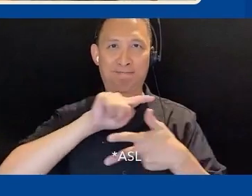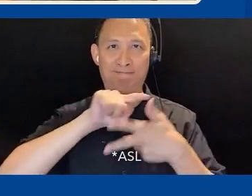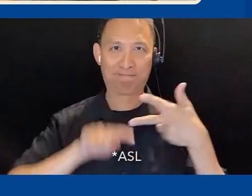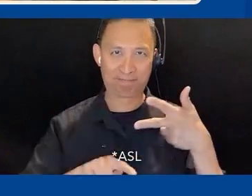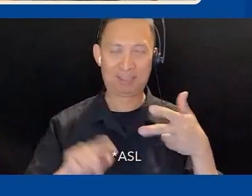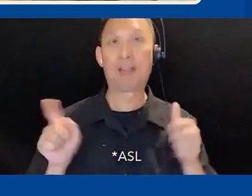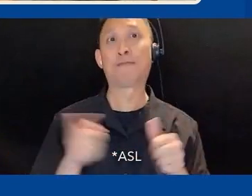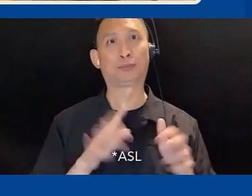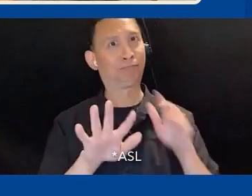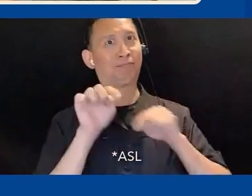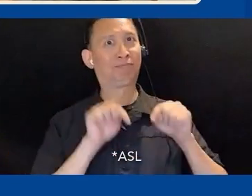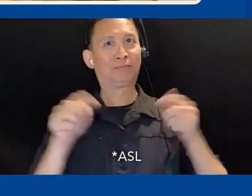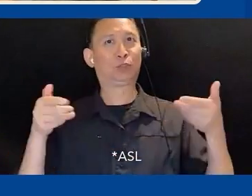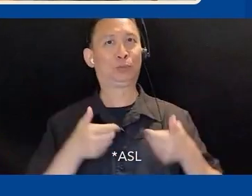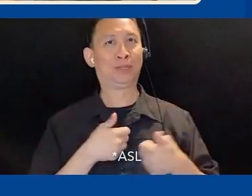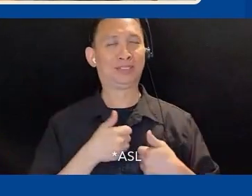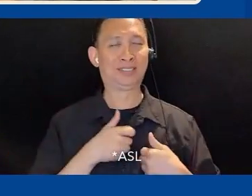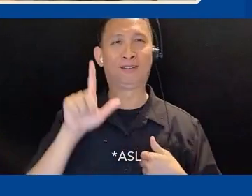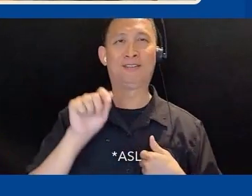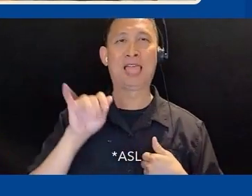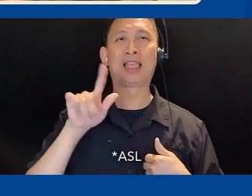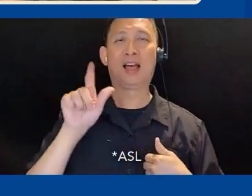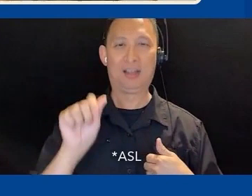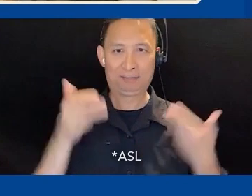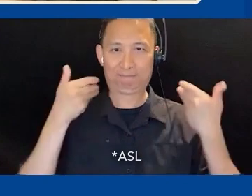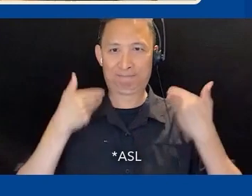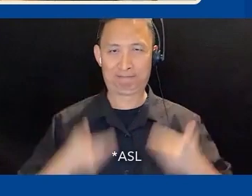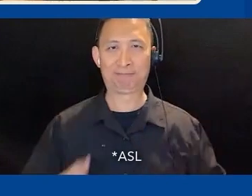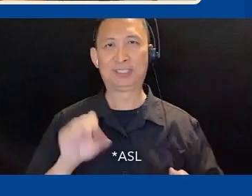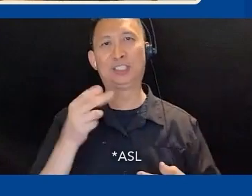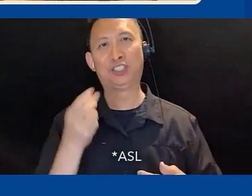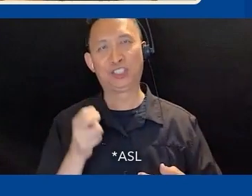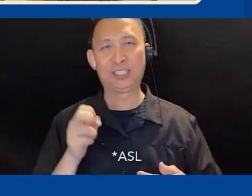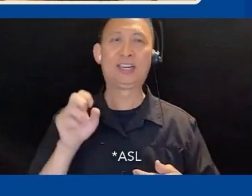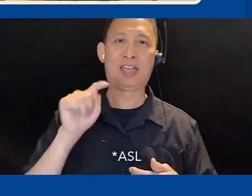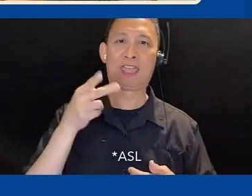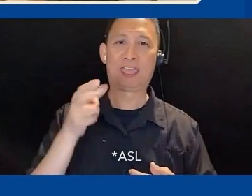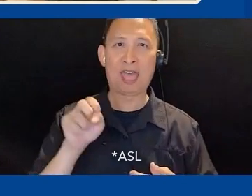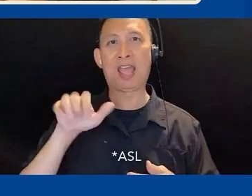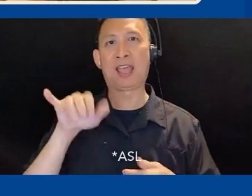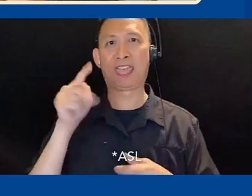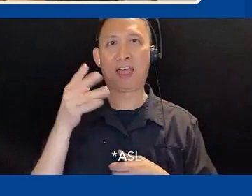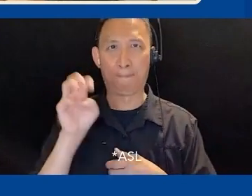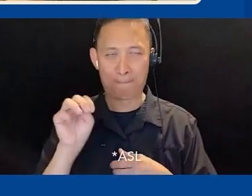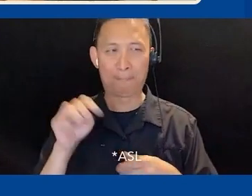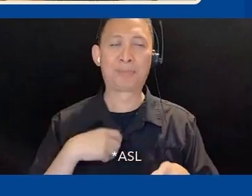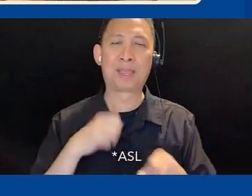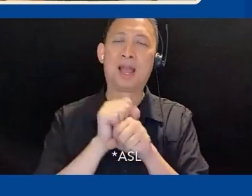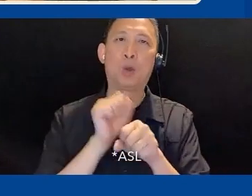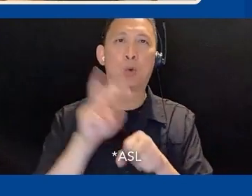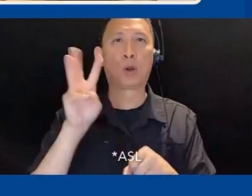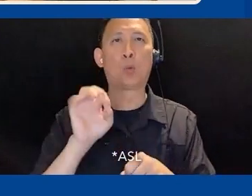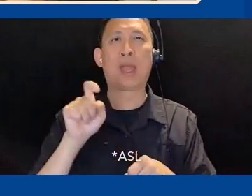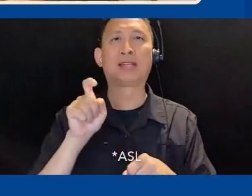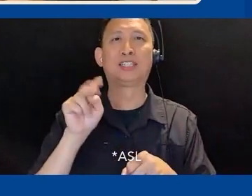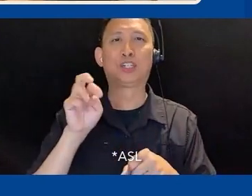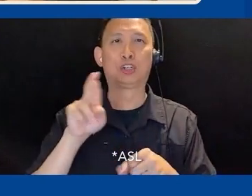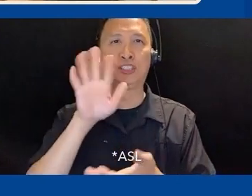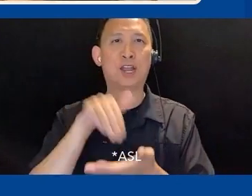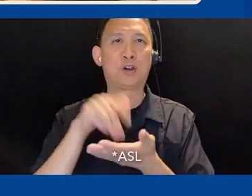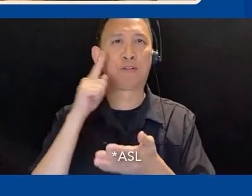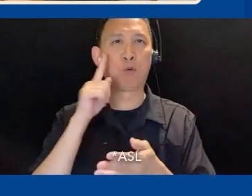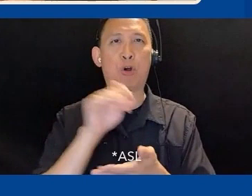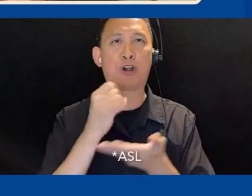introduce myself. My name is Layla Muchnik-Banali. I use she and they pronouns. I work at the Wexner Center for the Arts in Columbus,